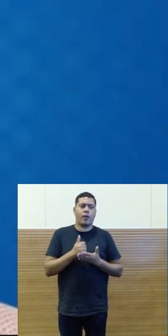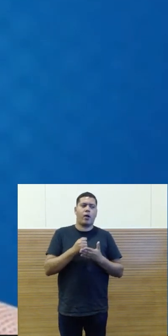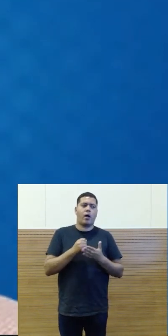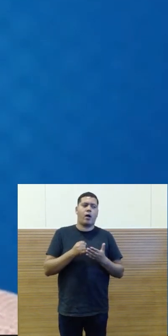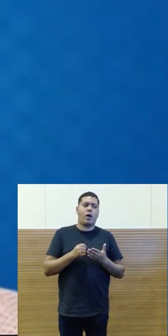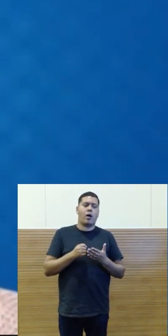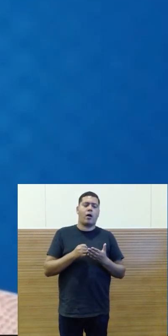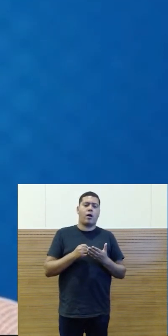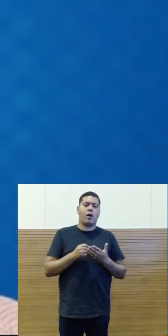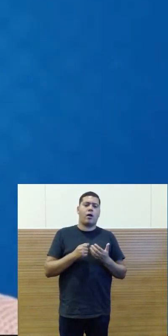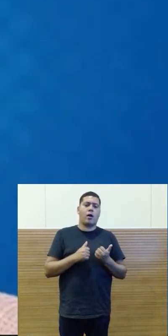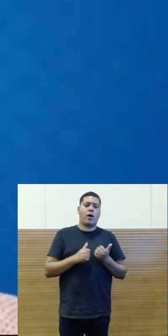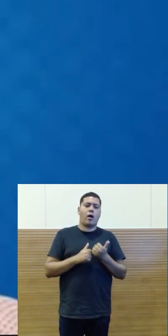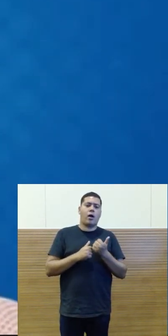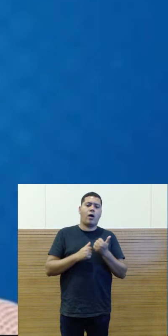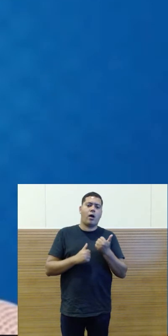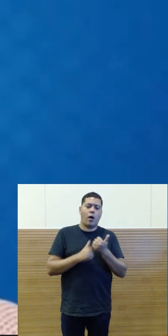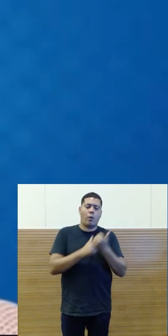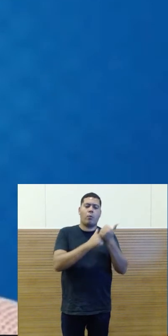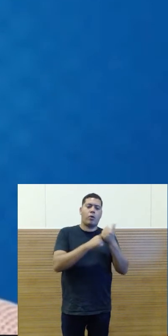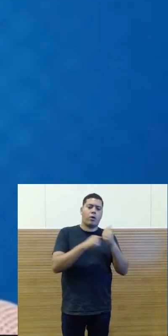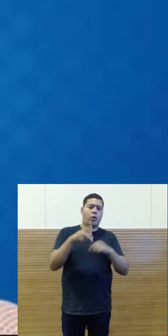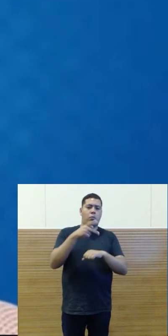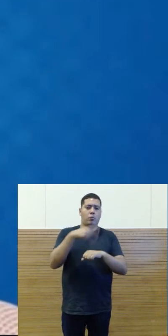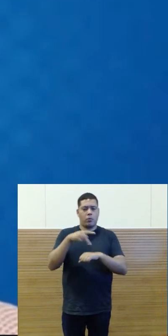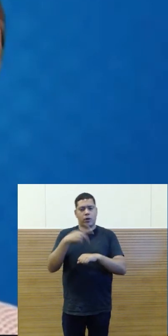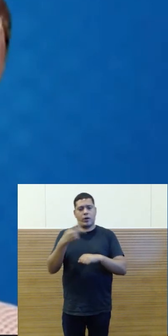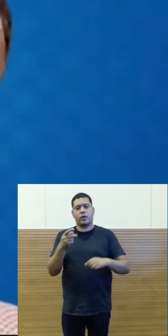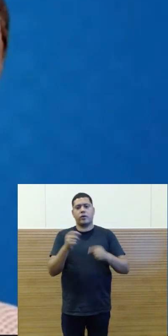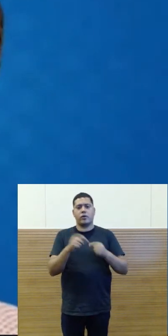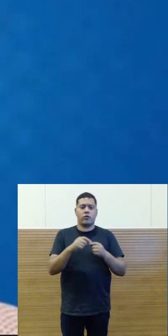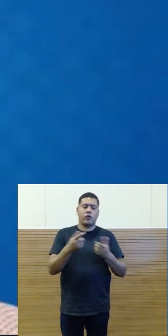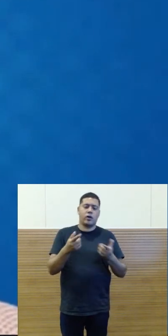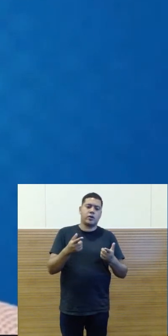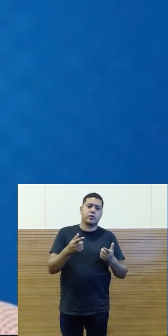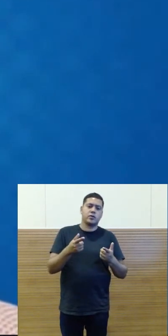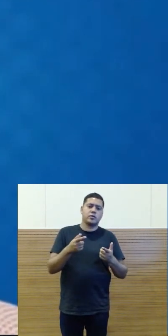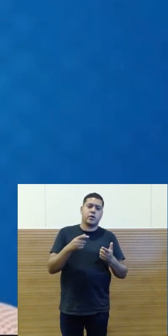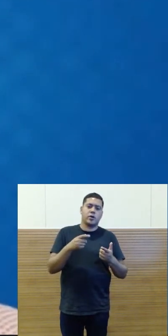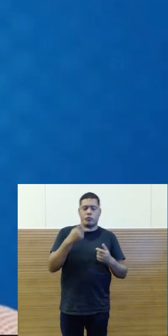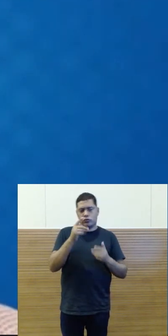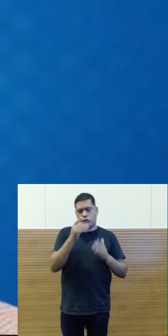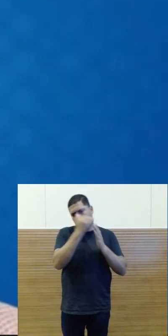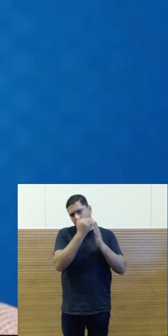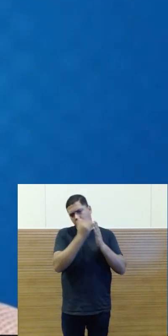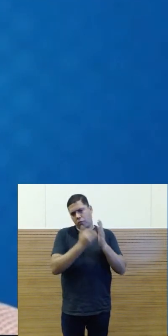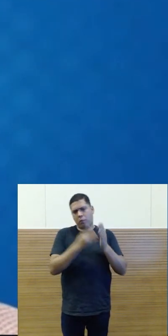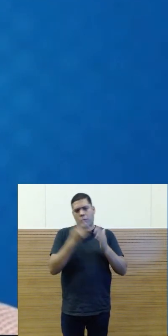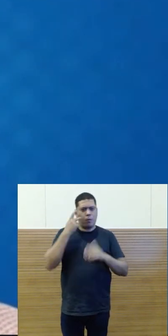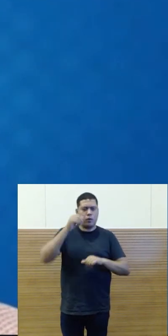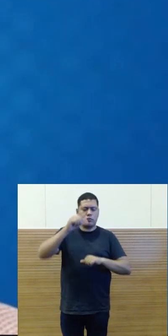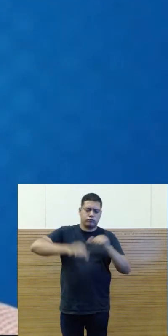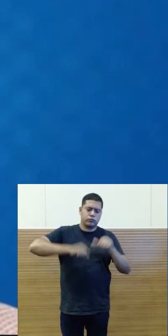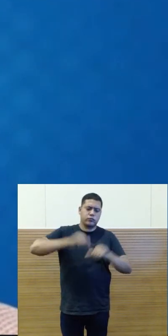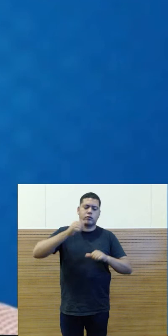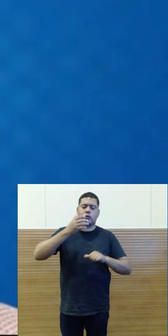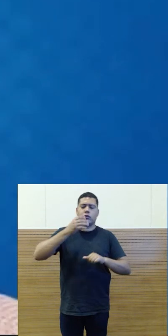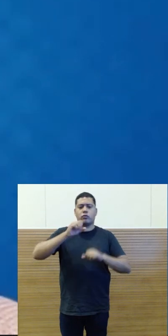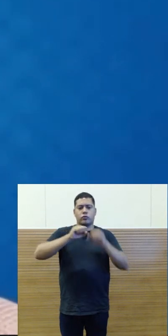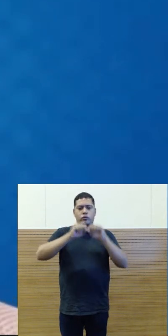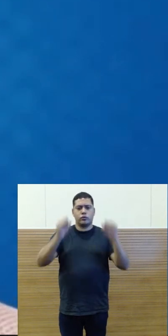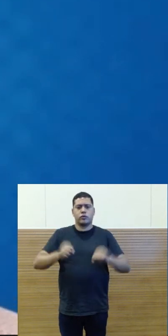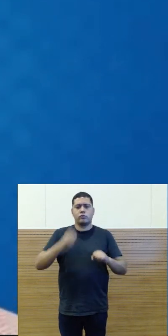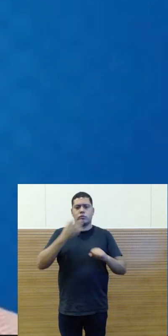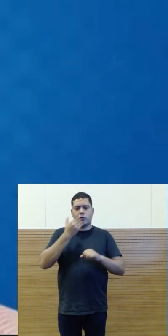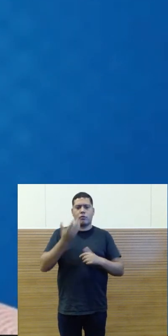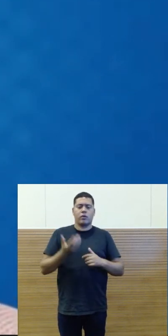in realizing and implementing their roadmap for food systems transformation. We cannot and we